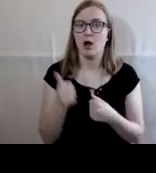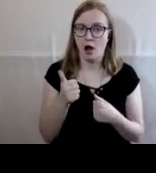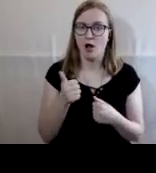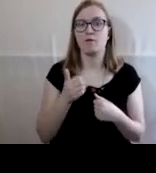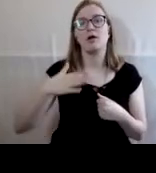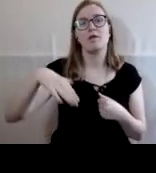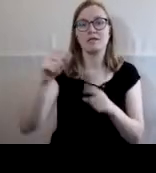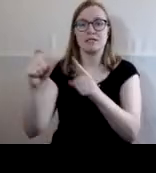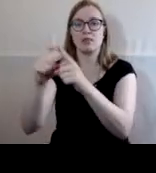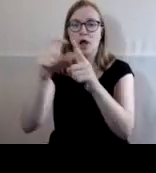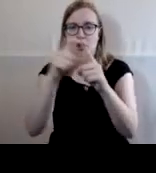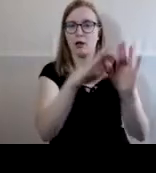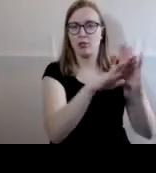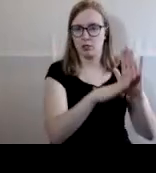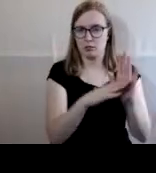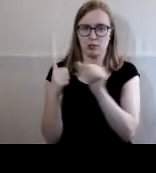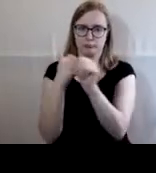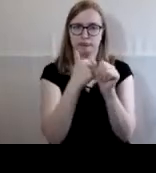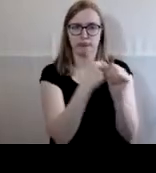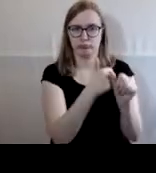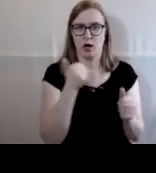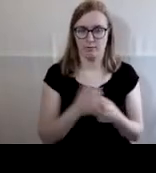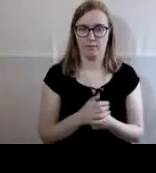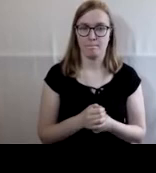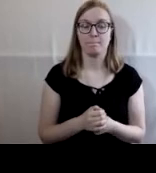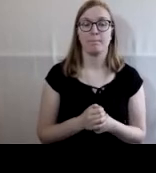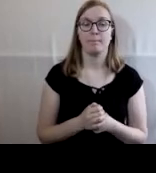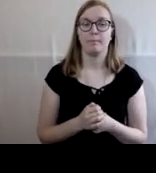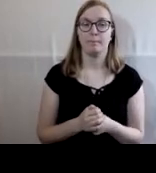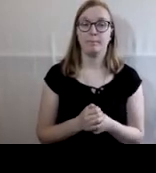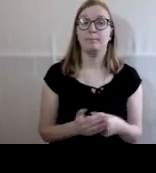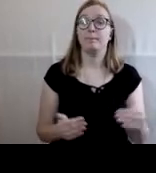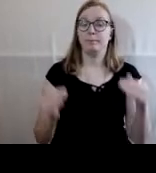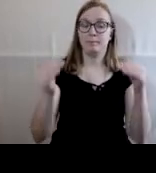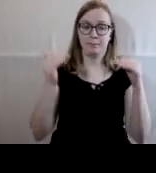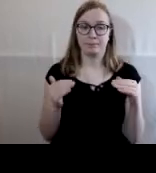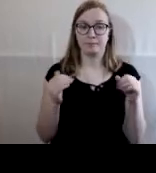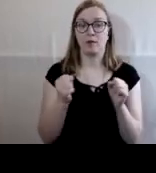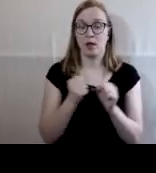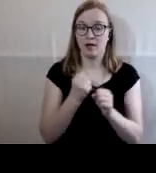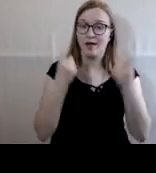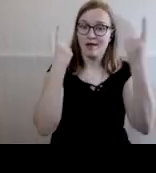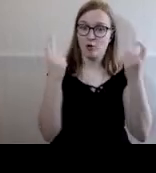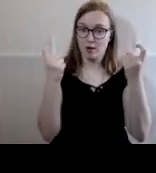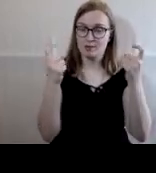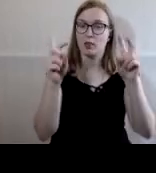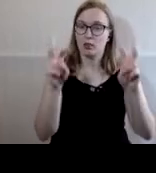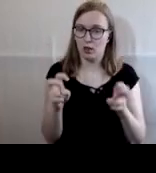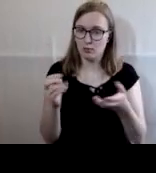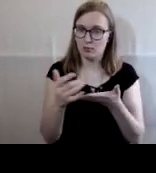with. Then there's a need to actually get your data on the cohort,